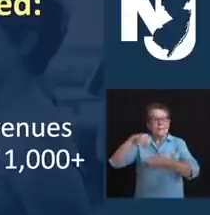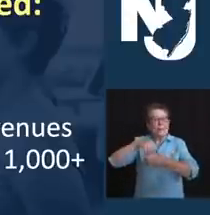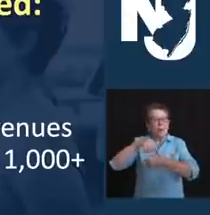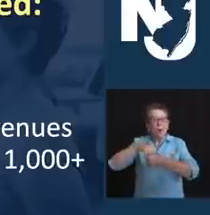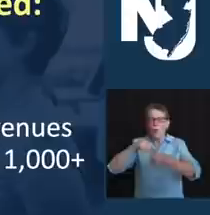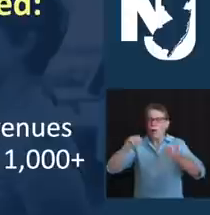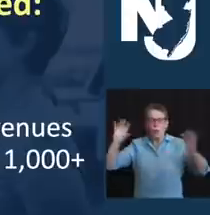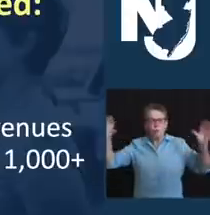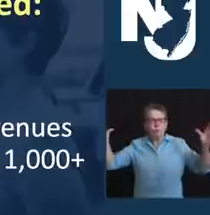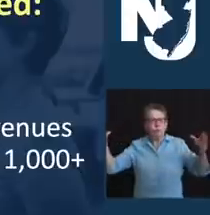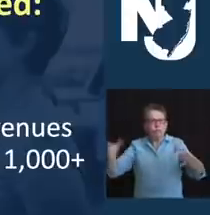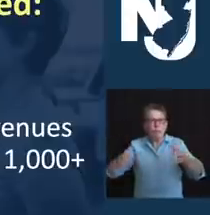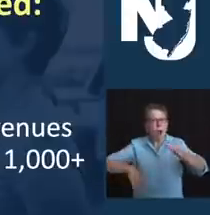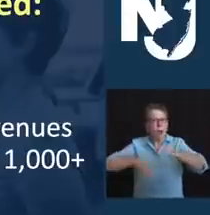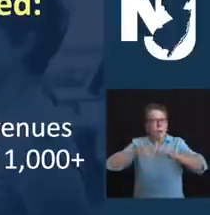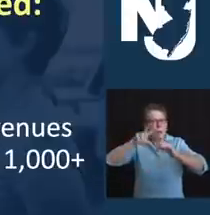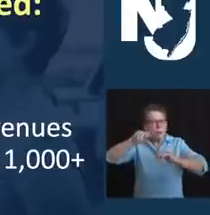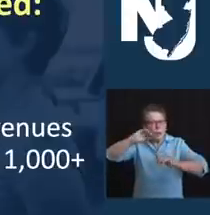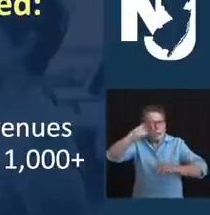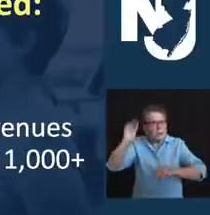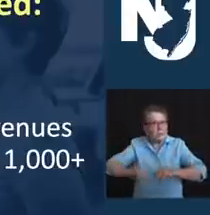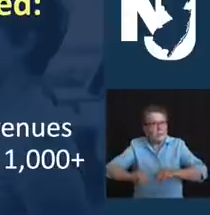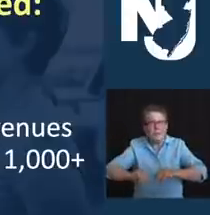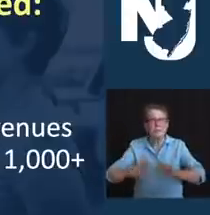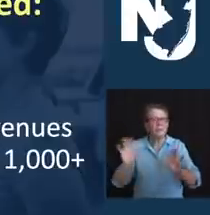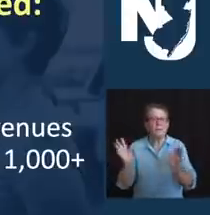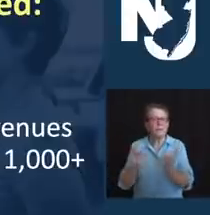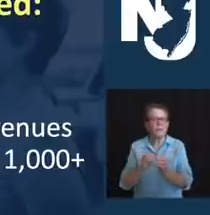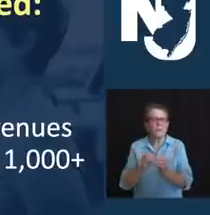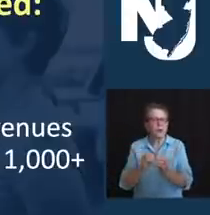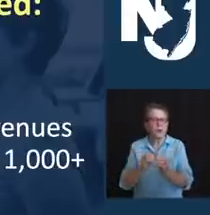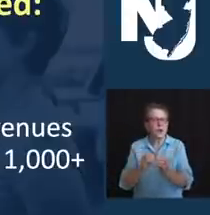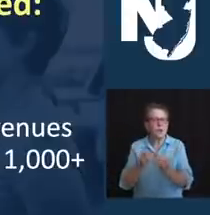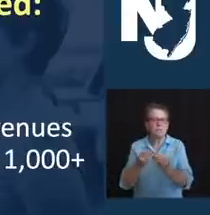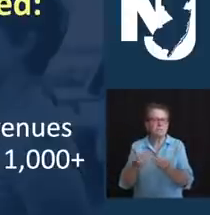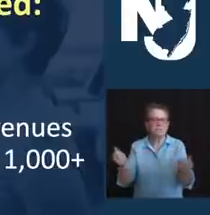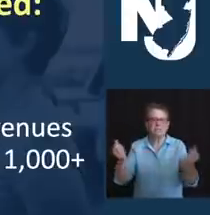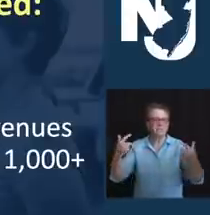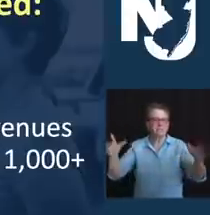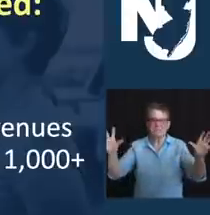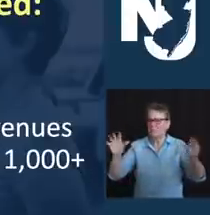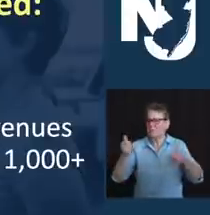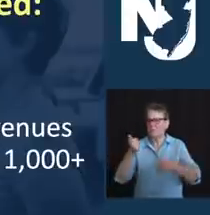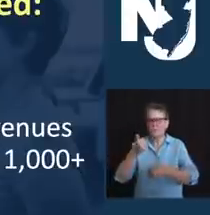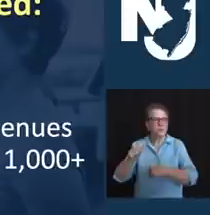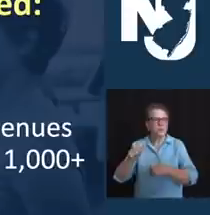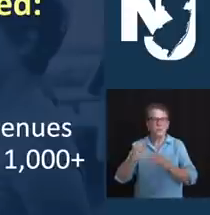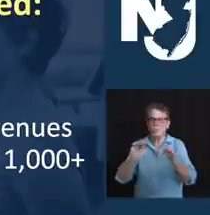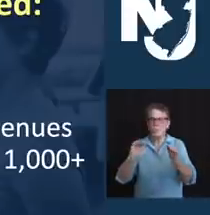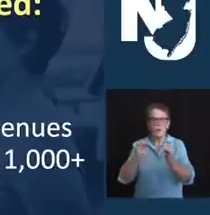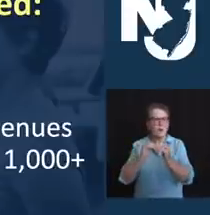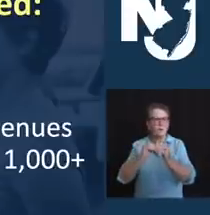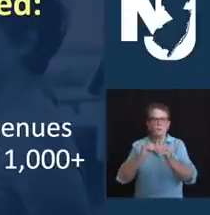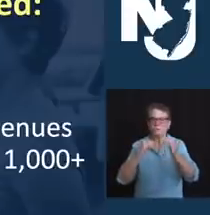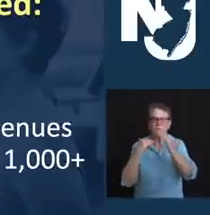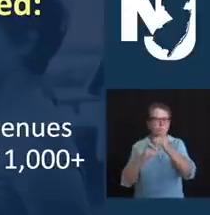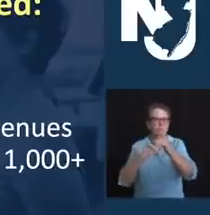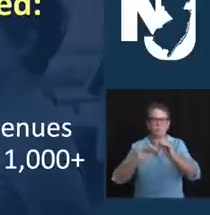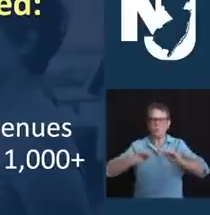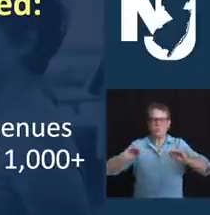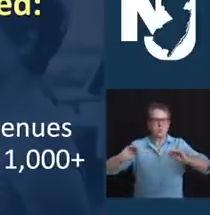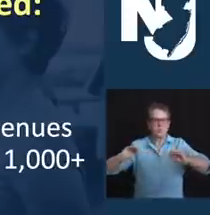to things like political activities, wedding ceremonies and receptions, funerals, memorial services,